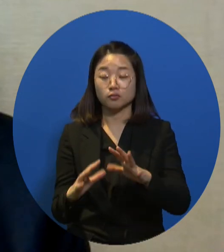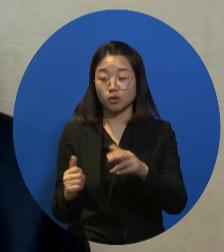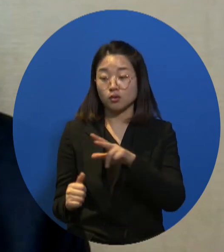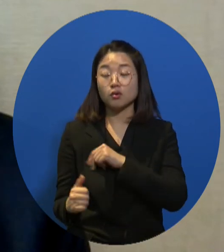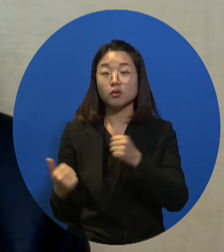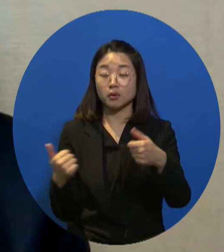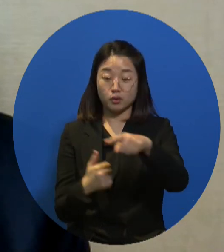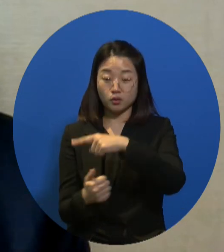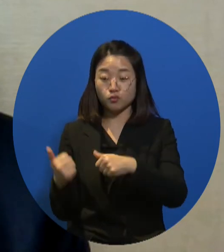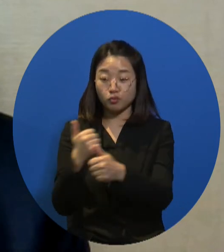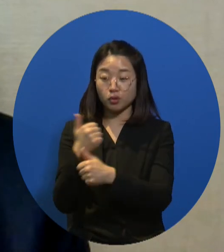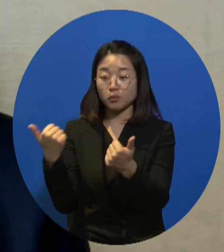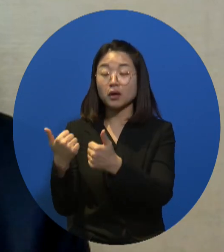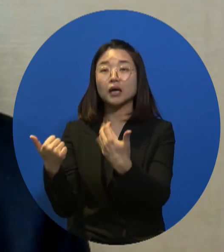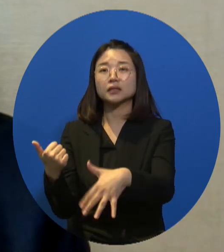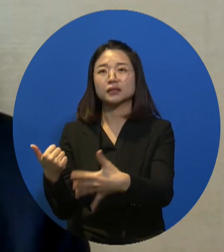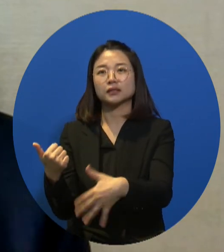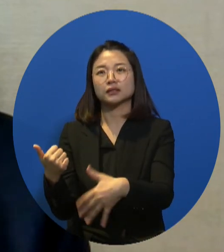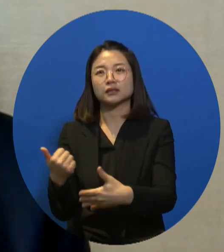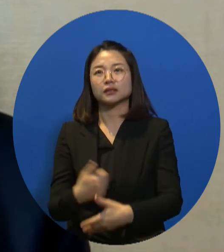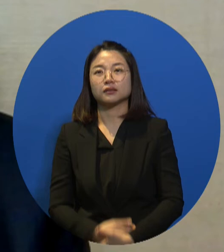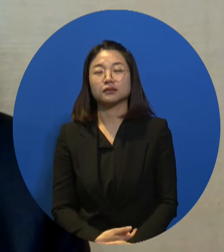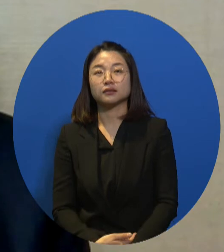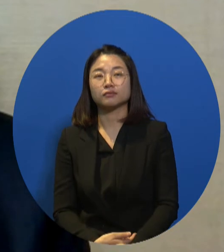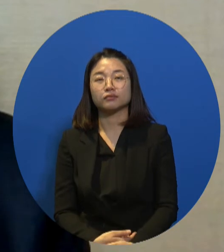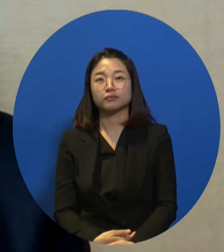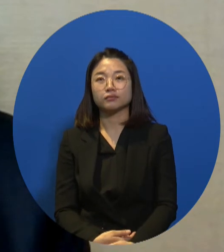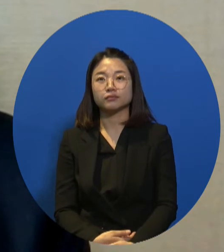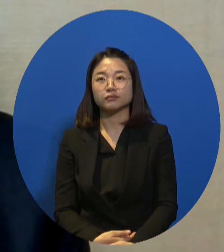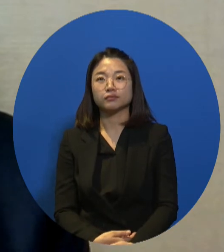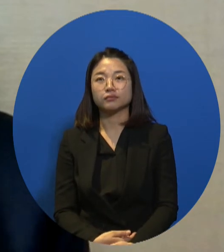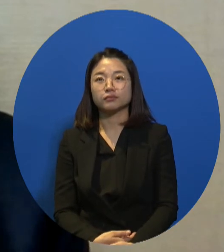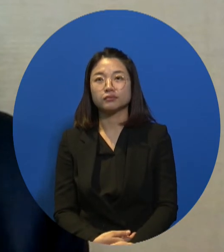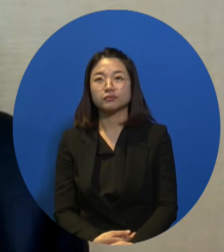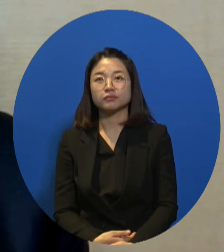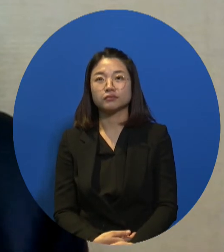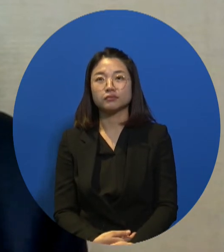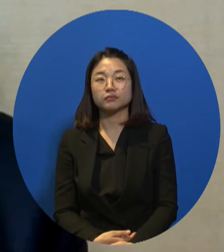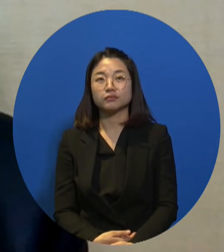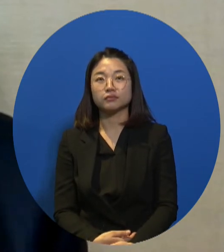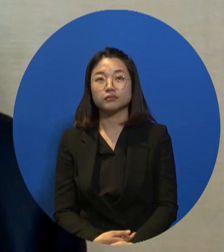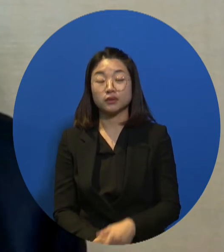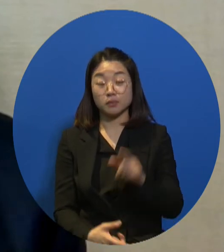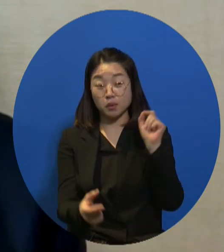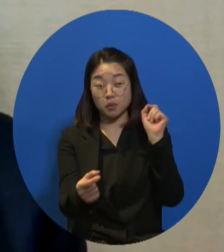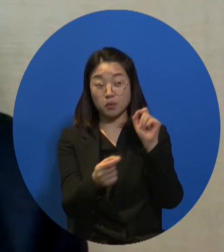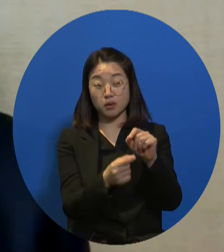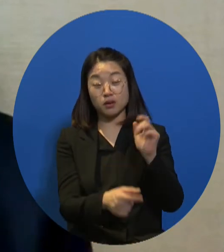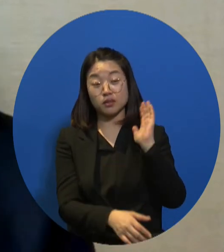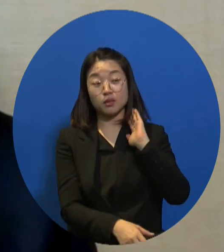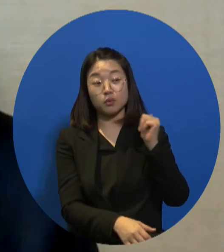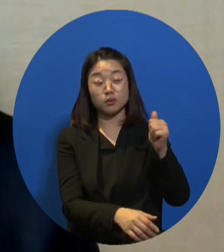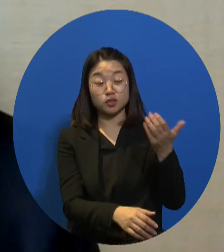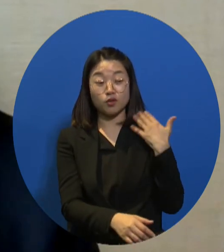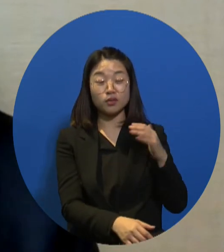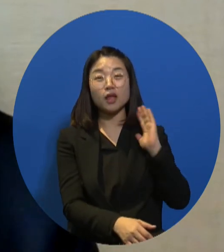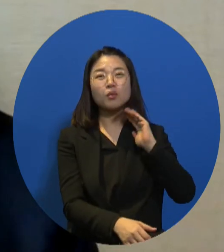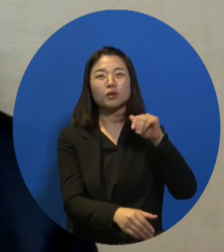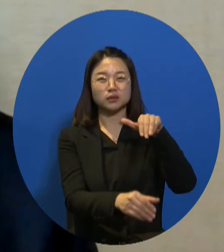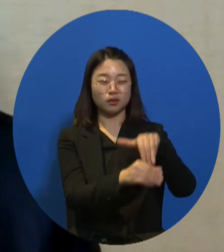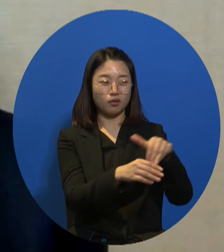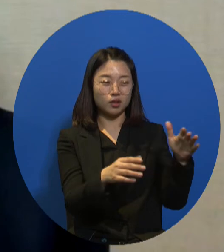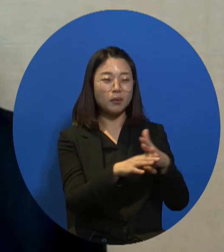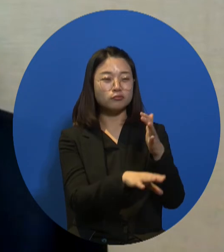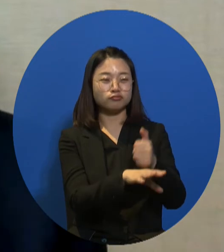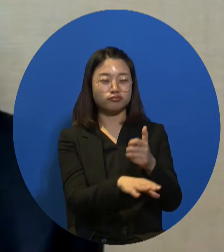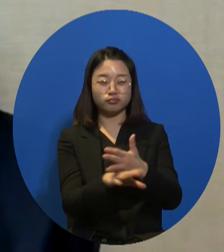has not been held yet. That is why it's been pending since then. But now that we have had the